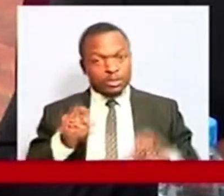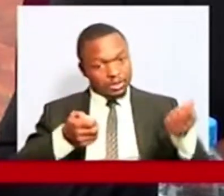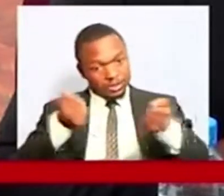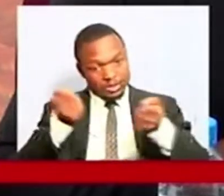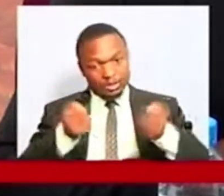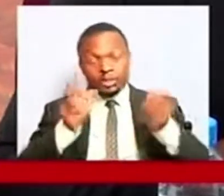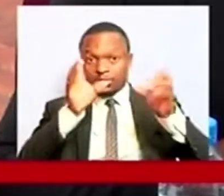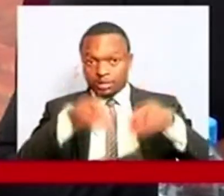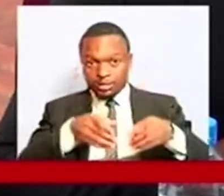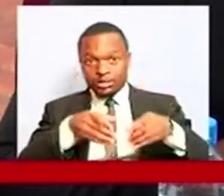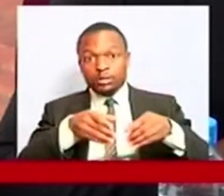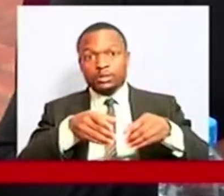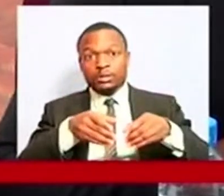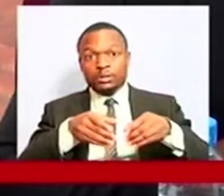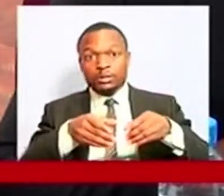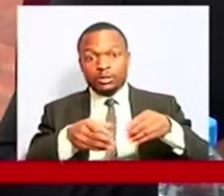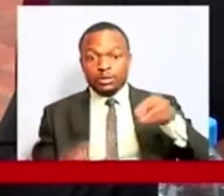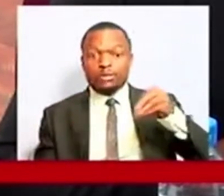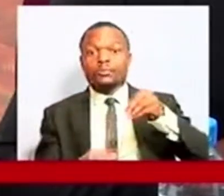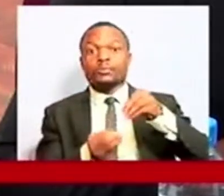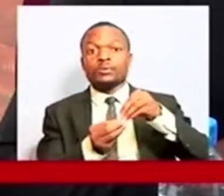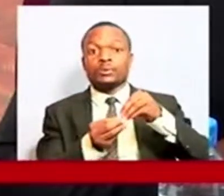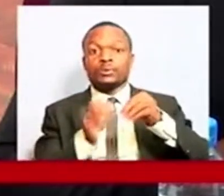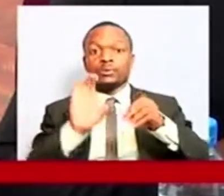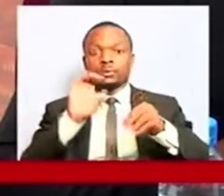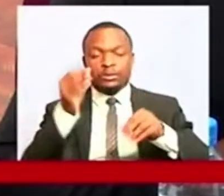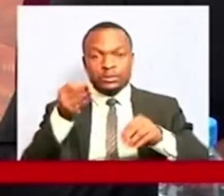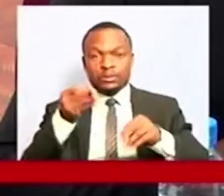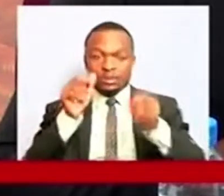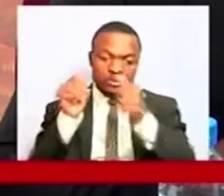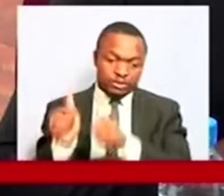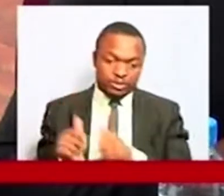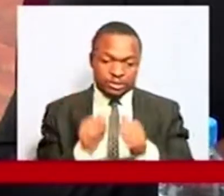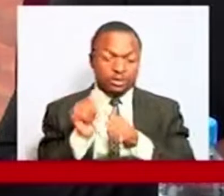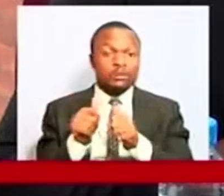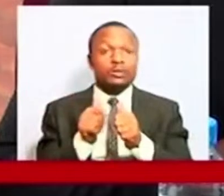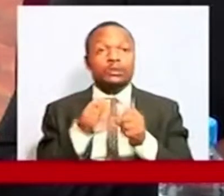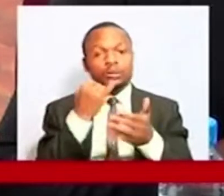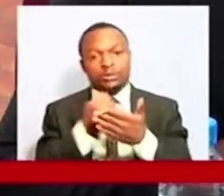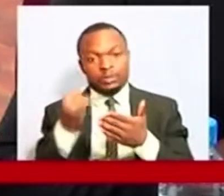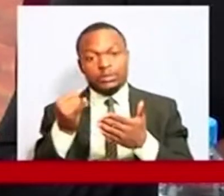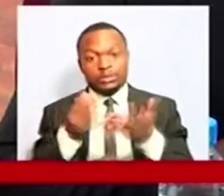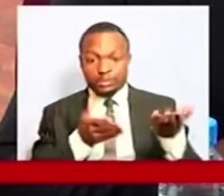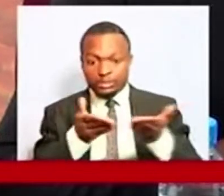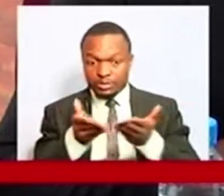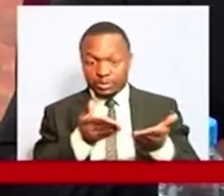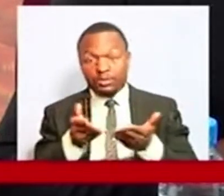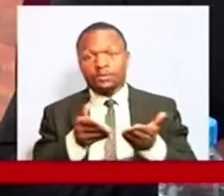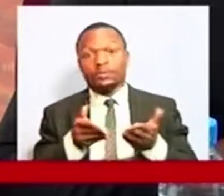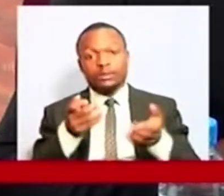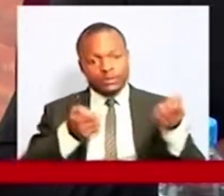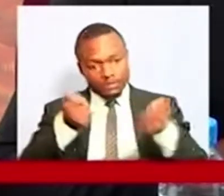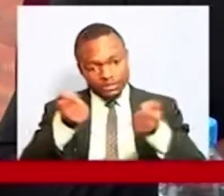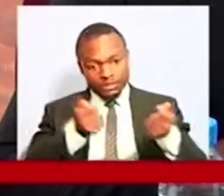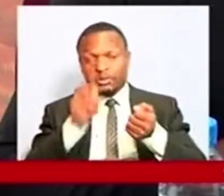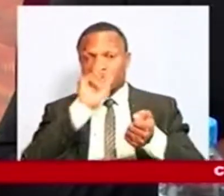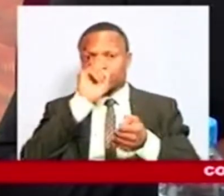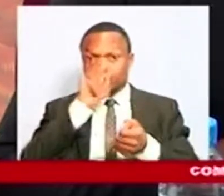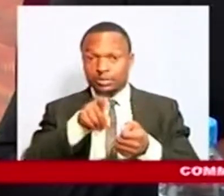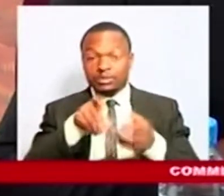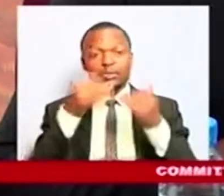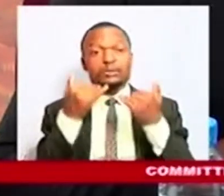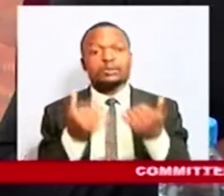to specifically be attached for CDF activities. Therefore, the issues pertaining to servicing of the vehicle, insurance, were